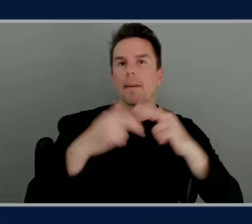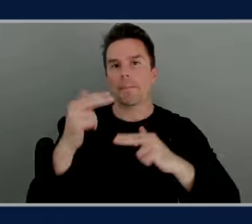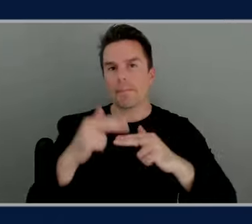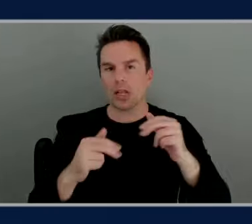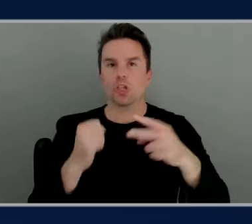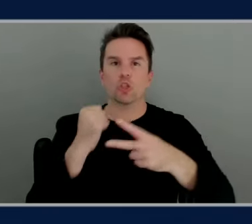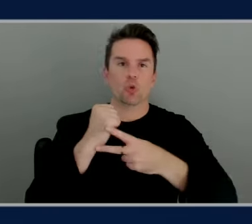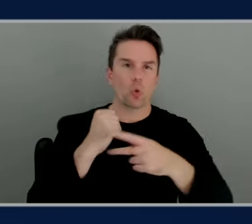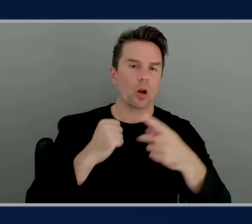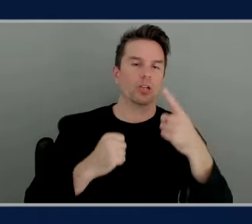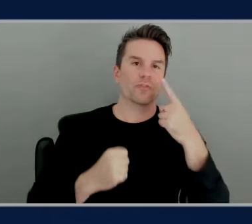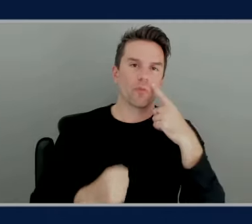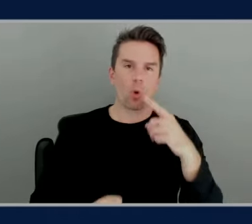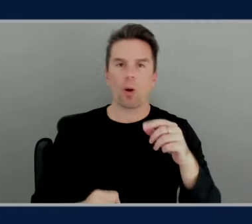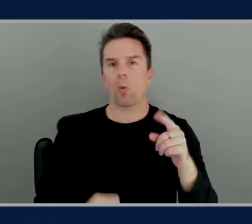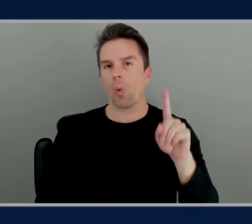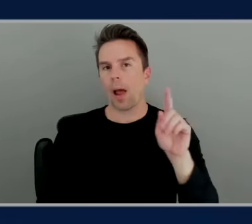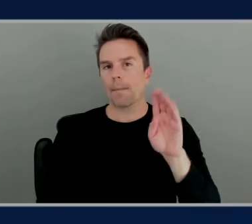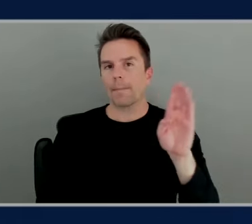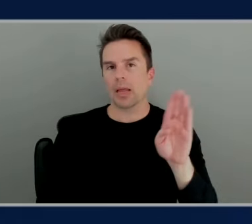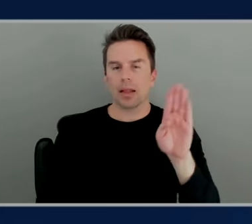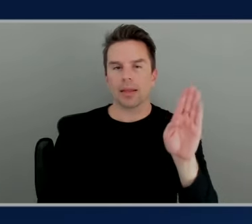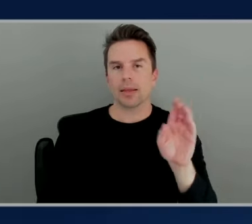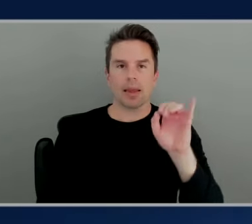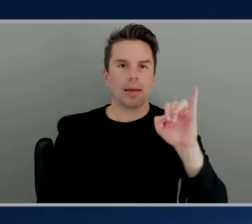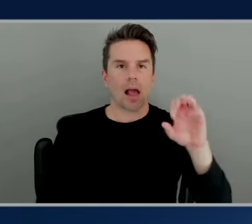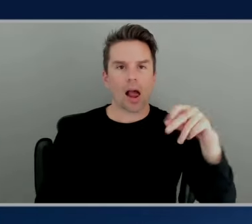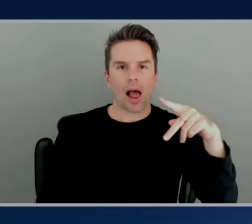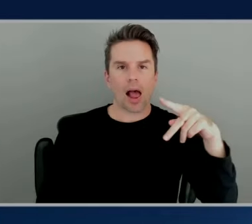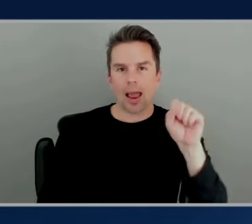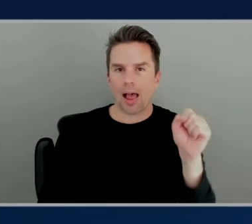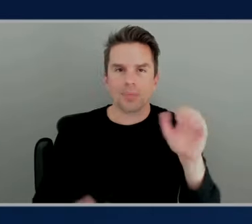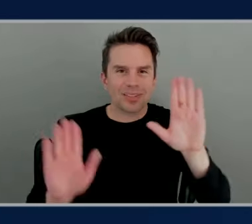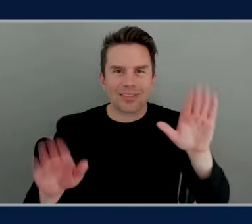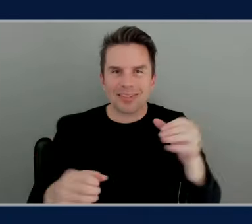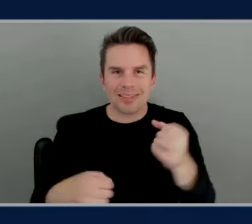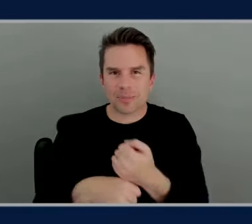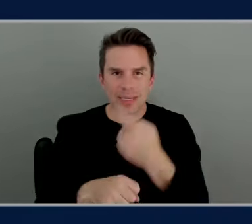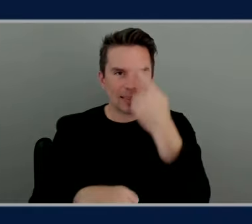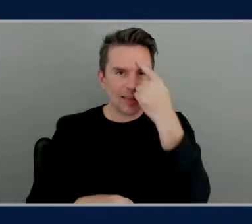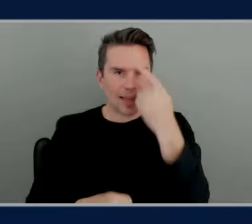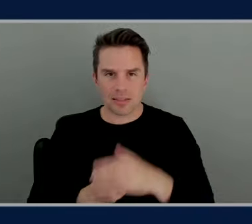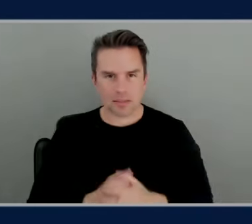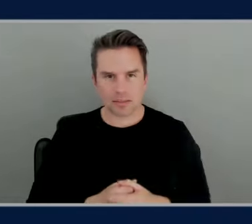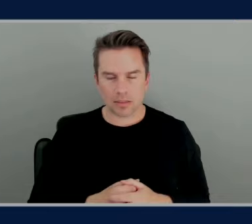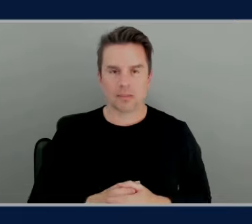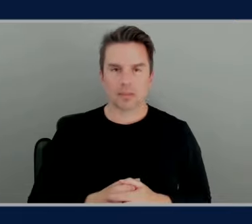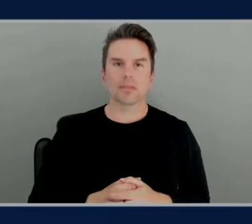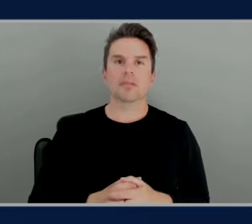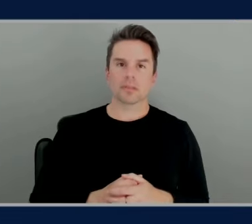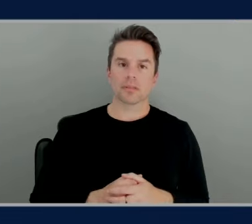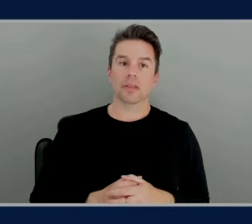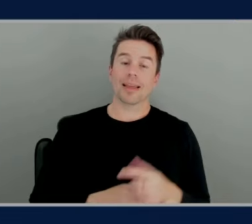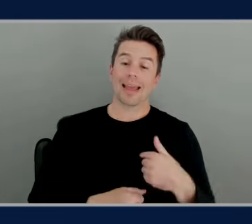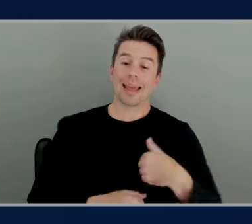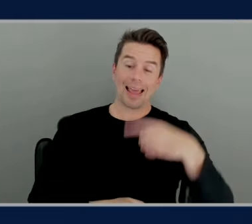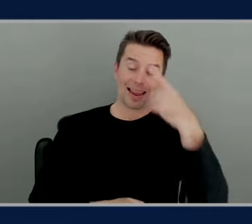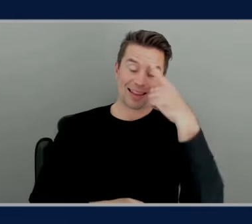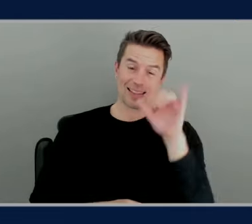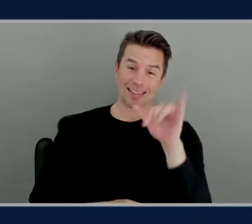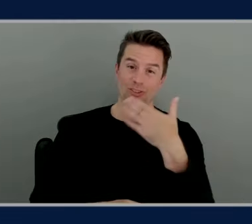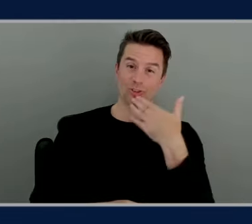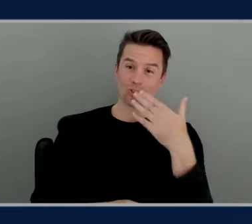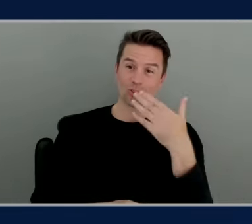this HPC workload. It just doesn't make sense. Yeah. And I think that actually is a really good reason